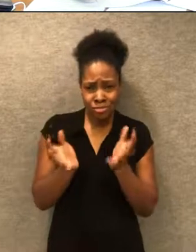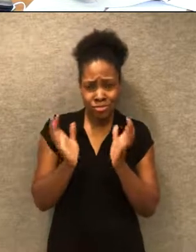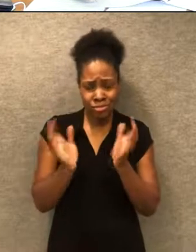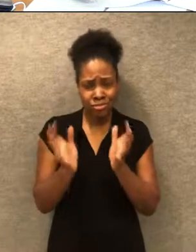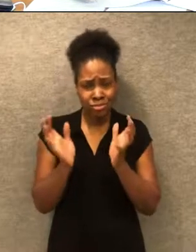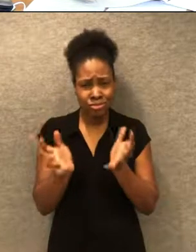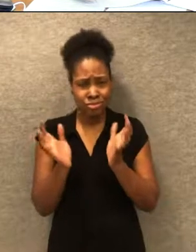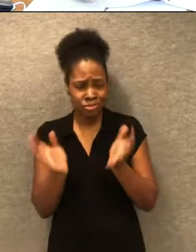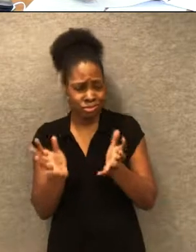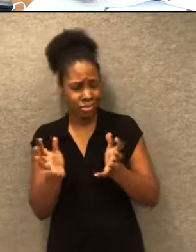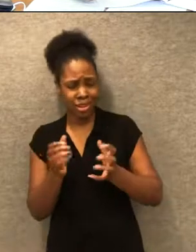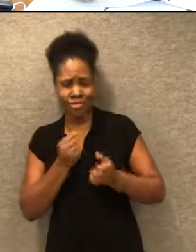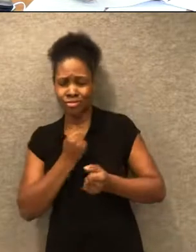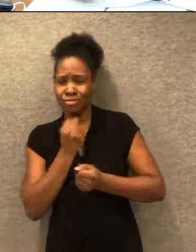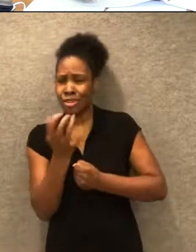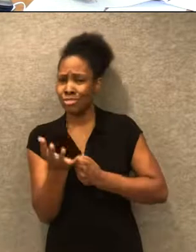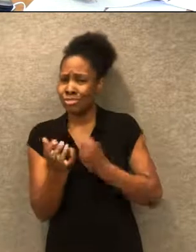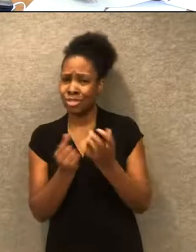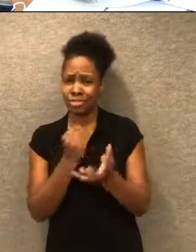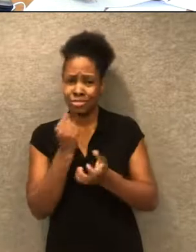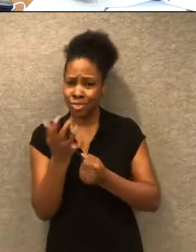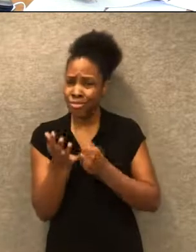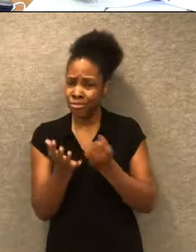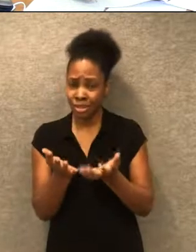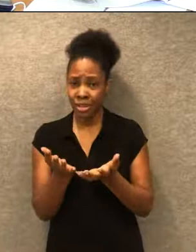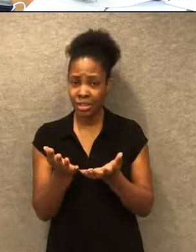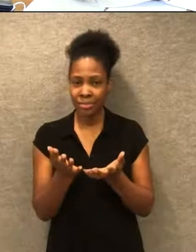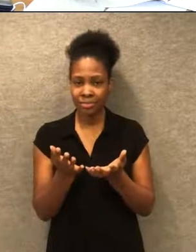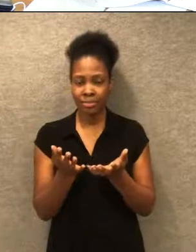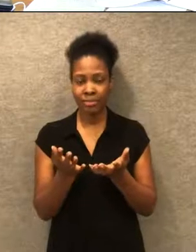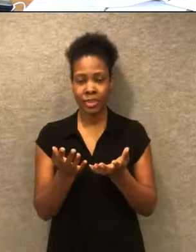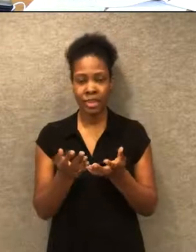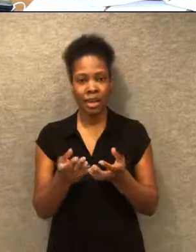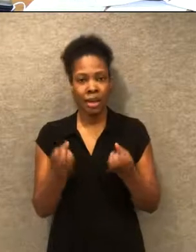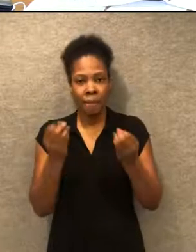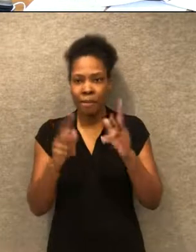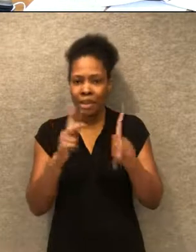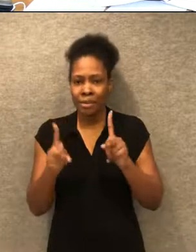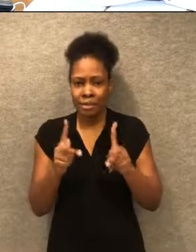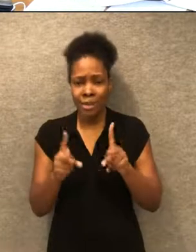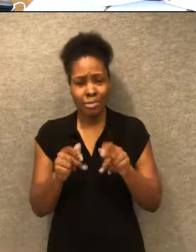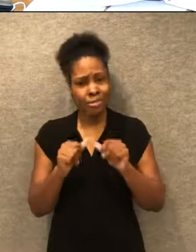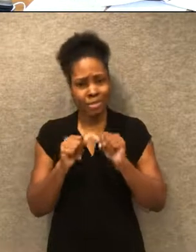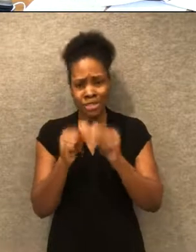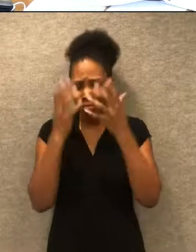as if this didn't happen, because it did happen. And many people are still grieving, and many